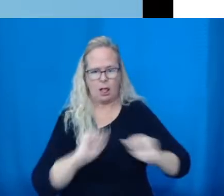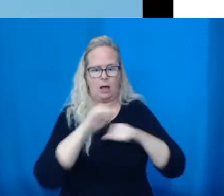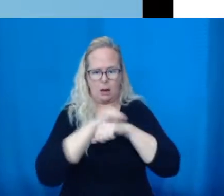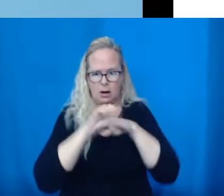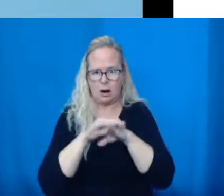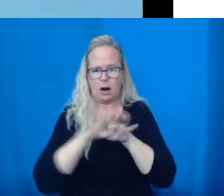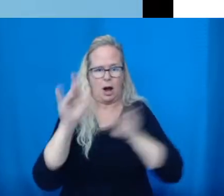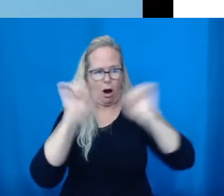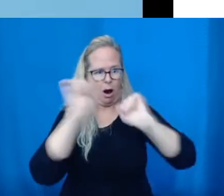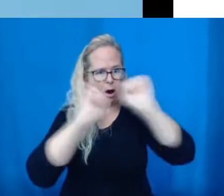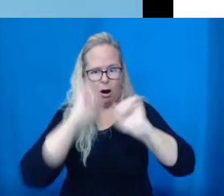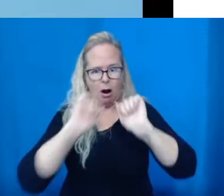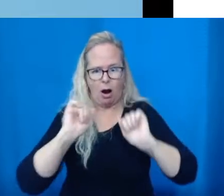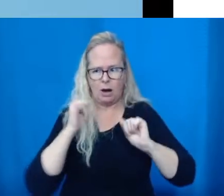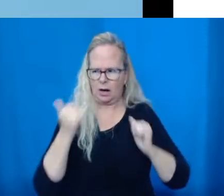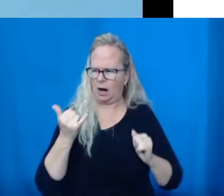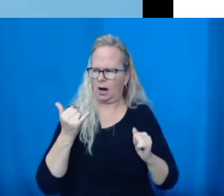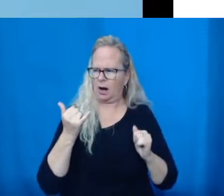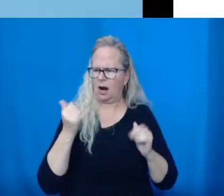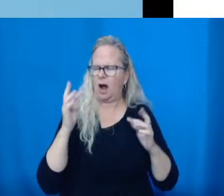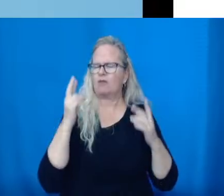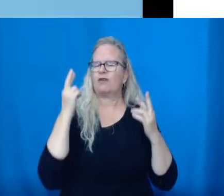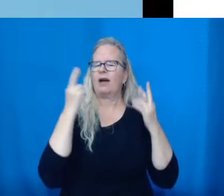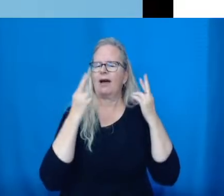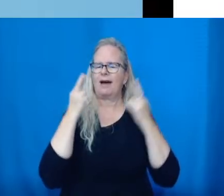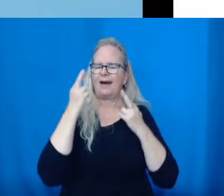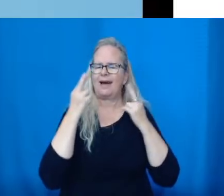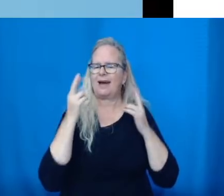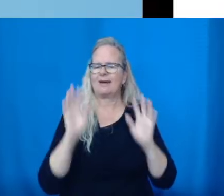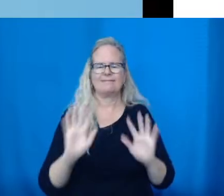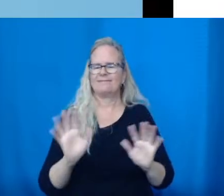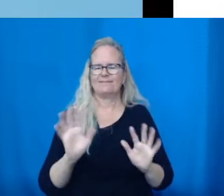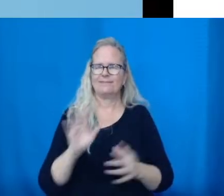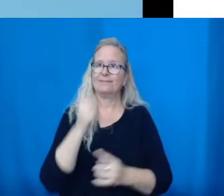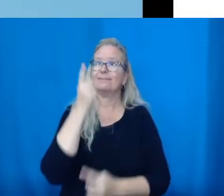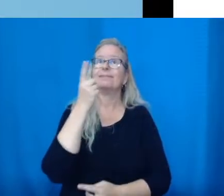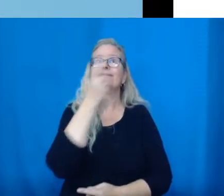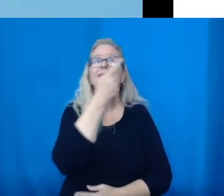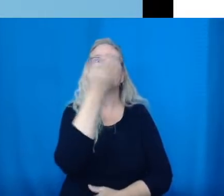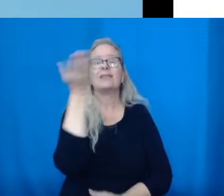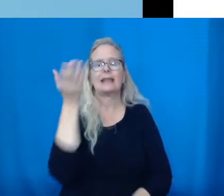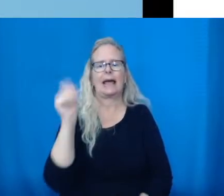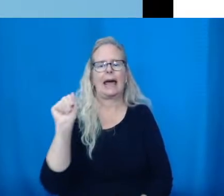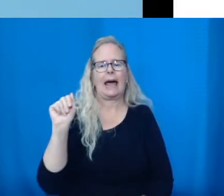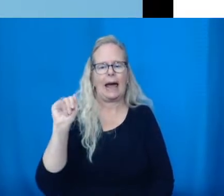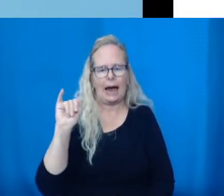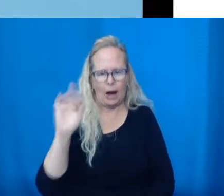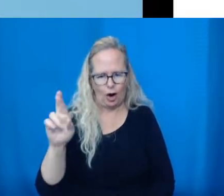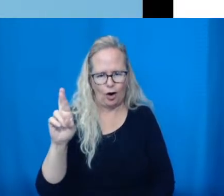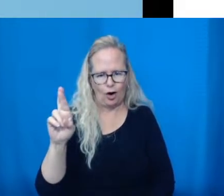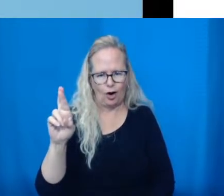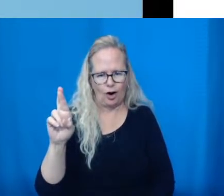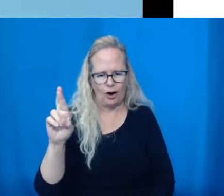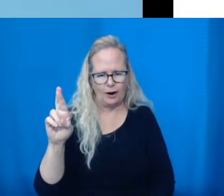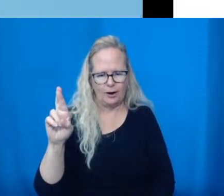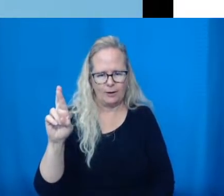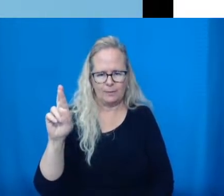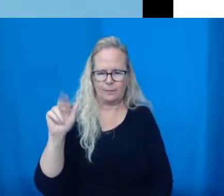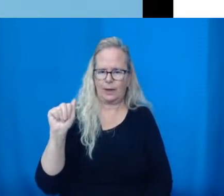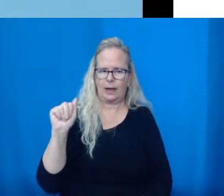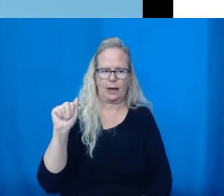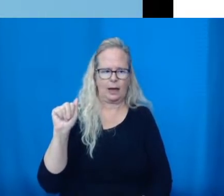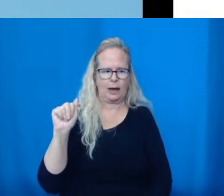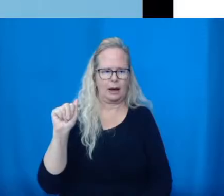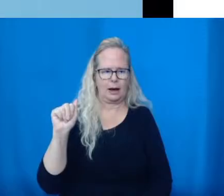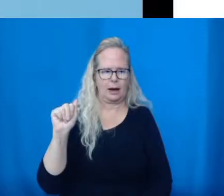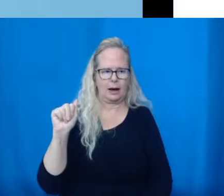today again a lot about aerosols. And just as a quick reminder, a useful mental model to think about how aerosols behave is actually